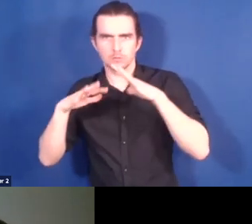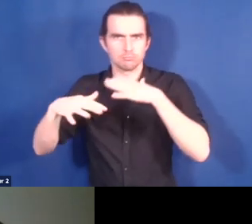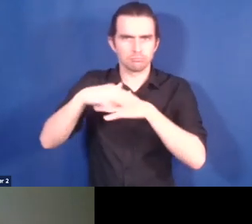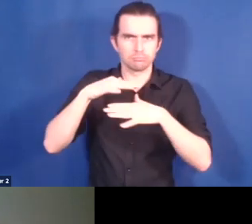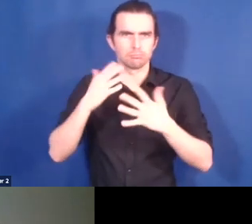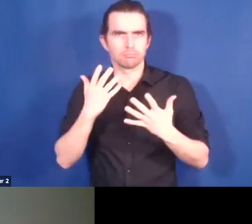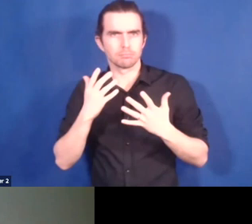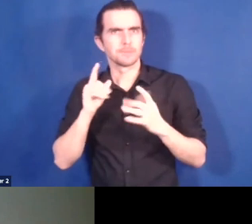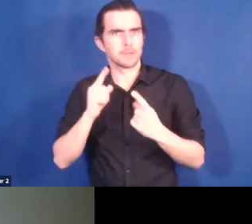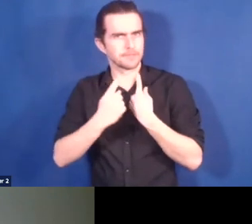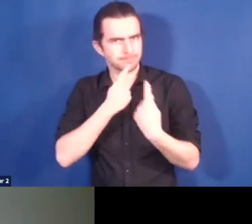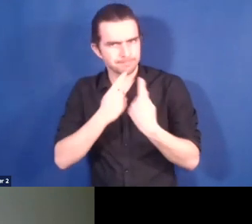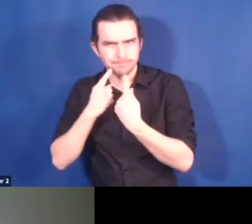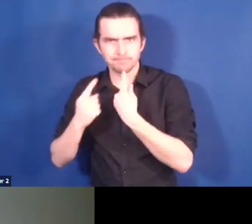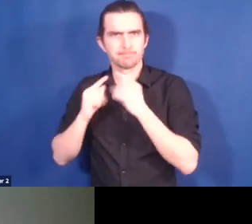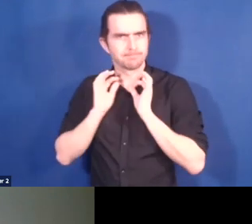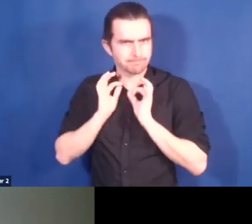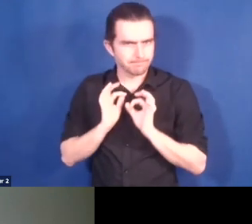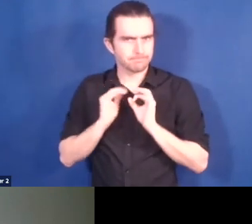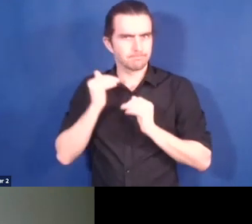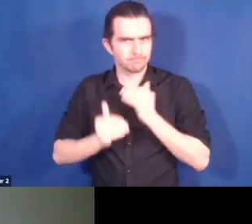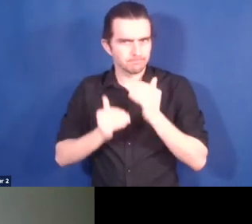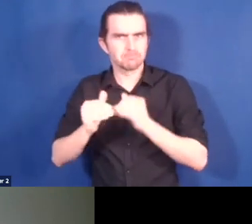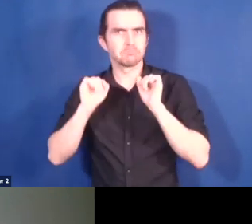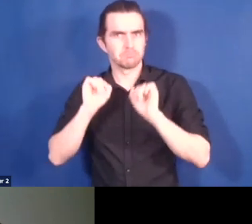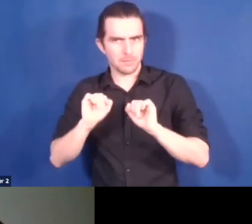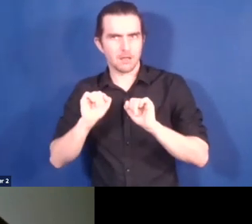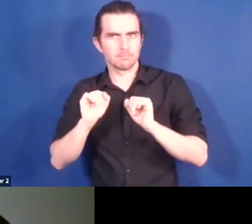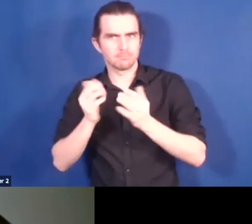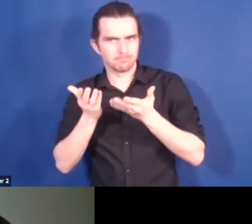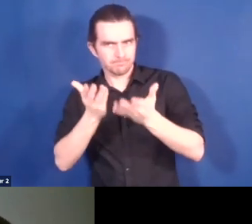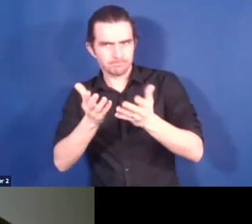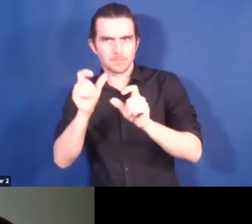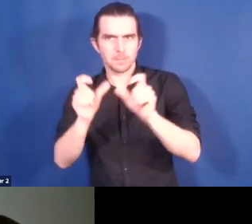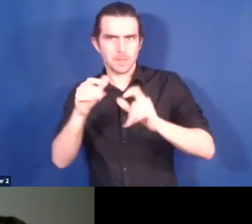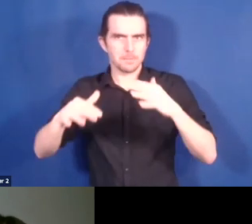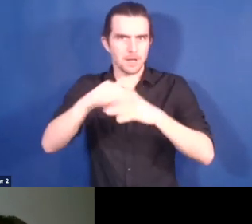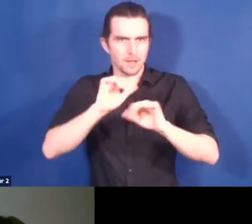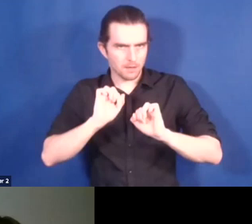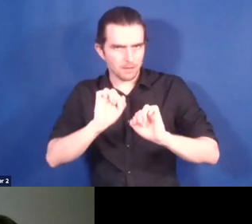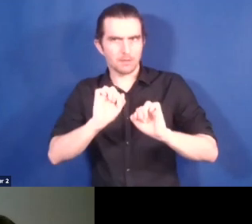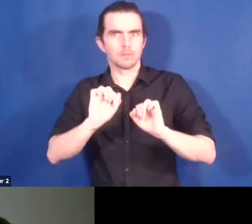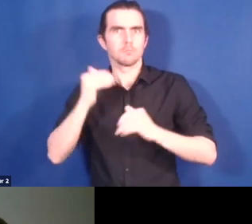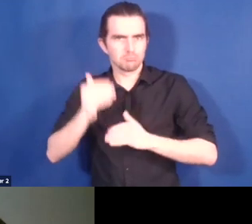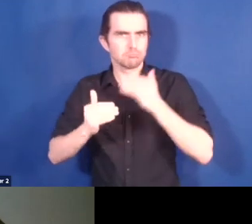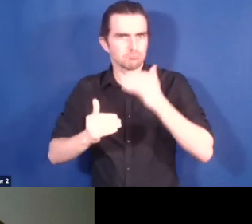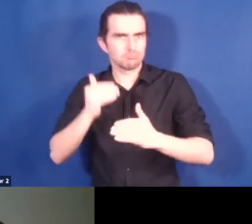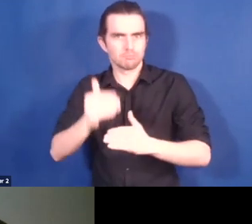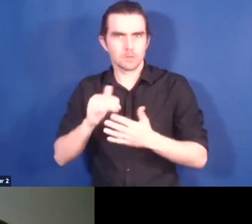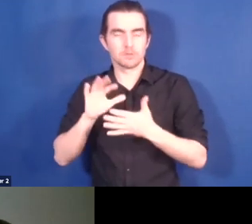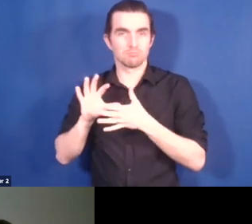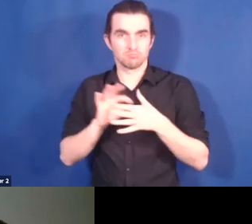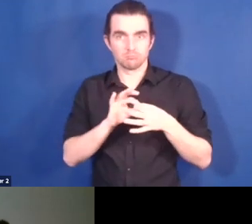are available. So we've had for 10 years now the framework for the Interagency Standing Committee.